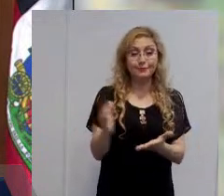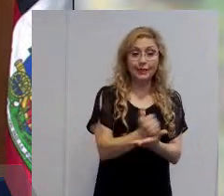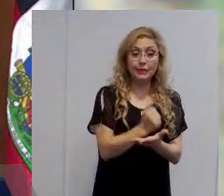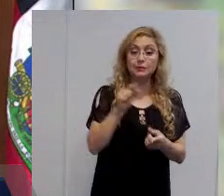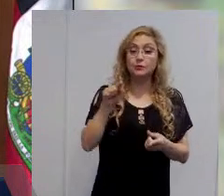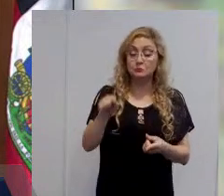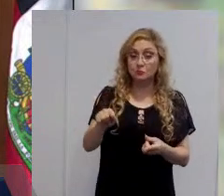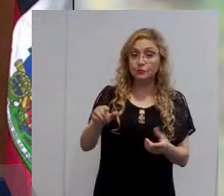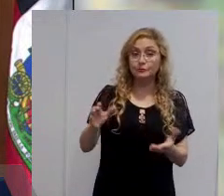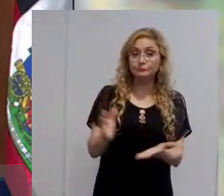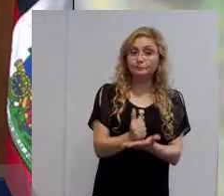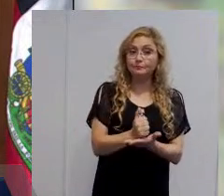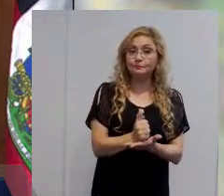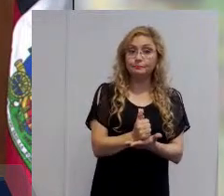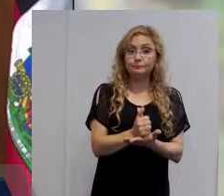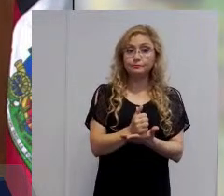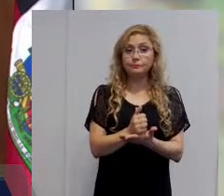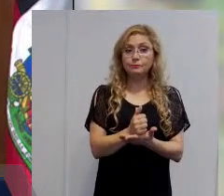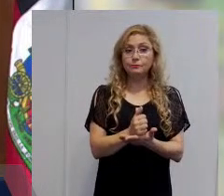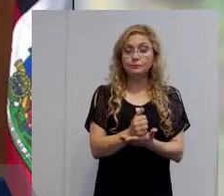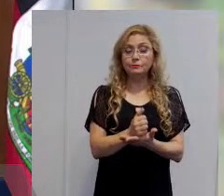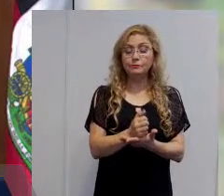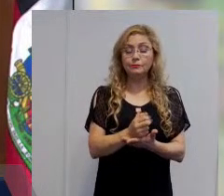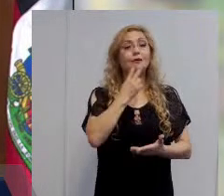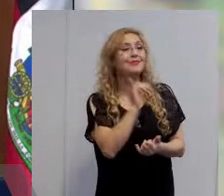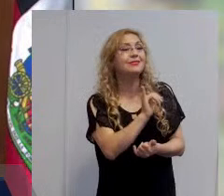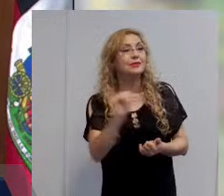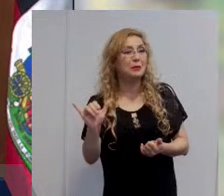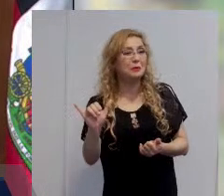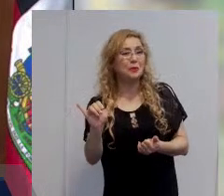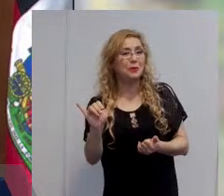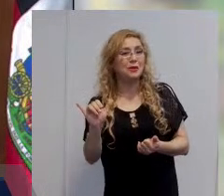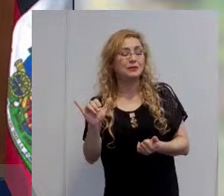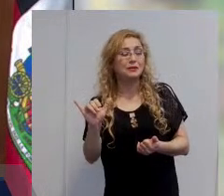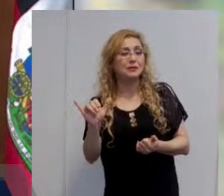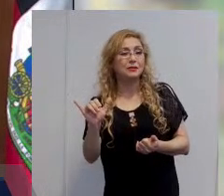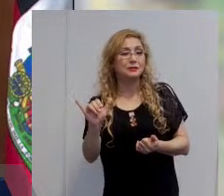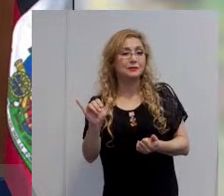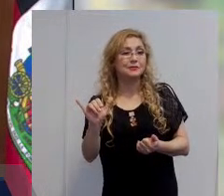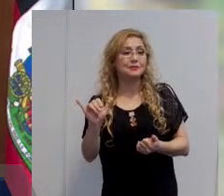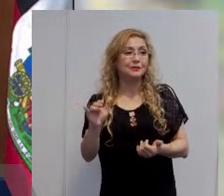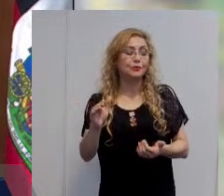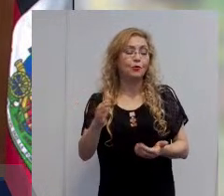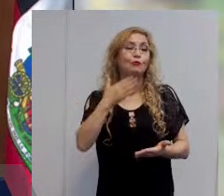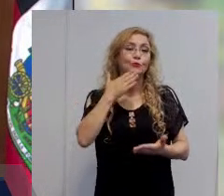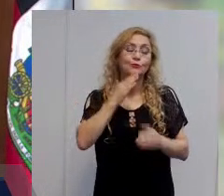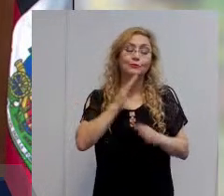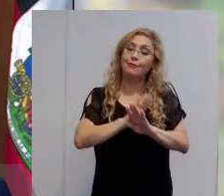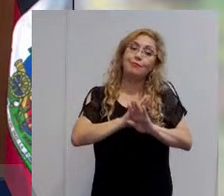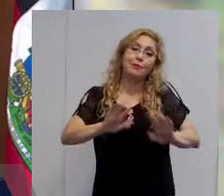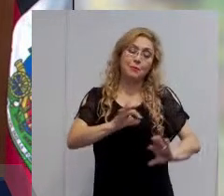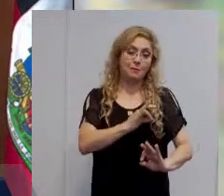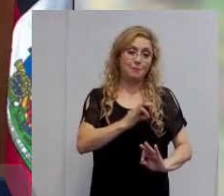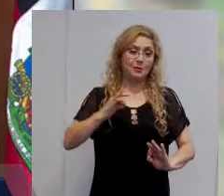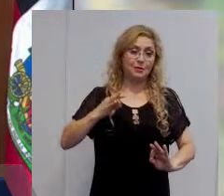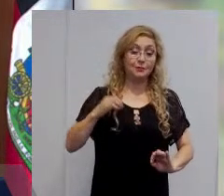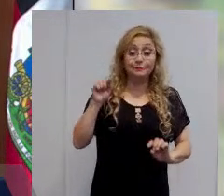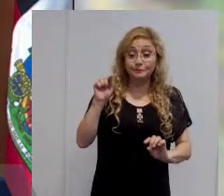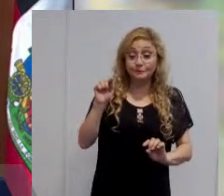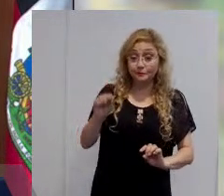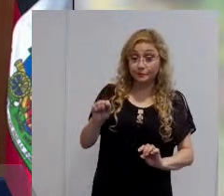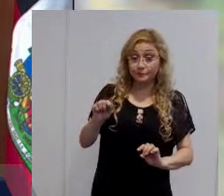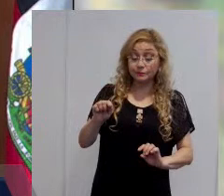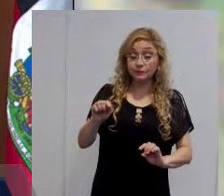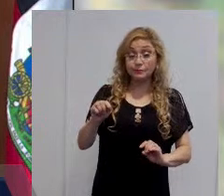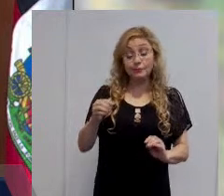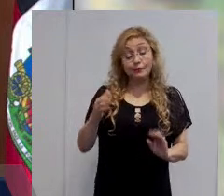commitment. And the success I have is something that I will enjoy even when I'm no longer with the